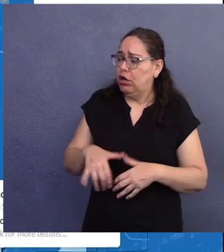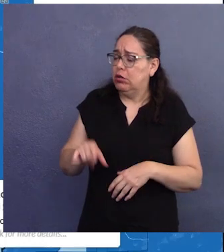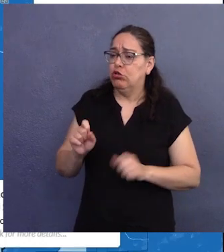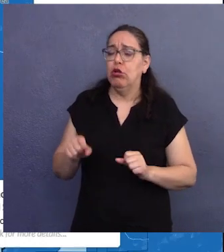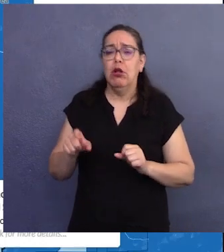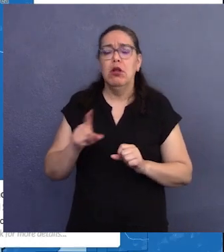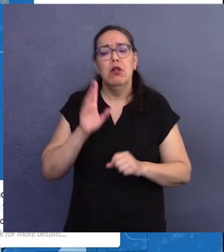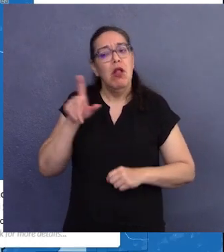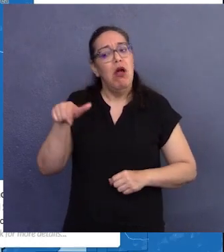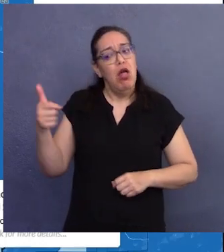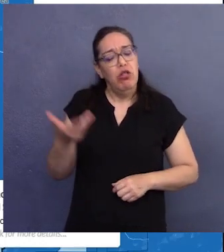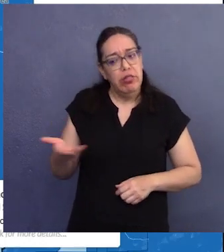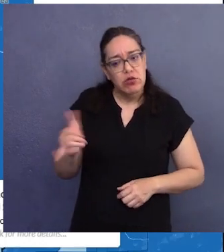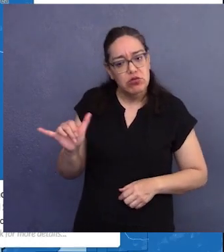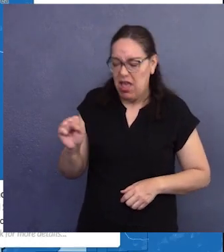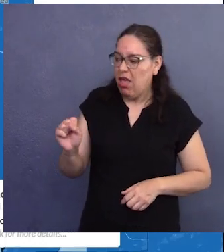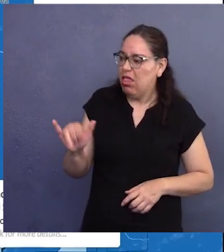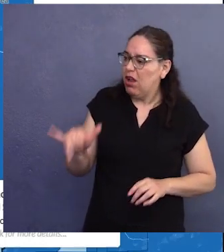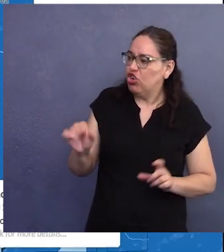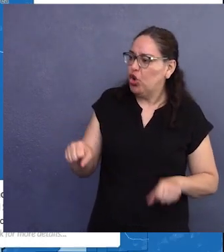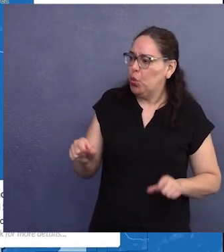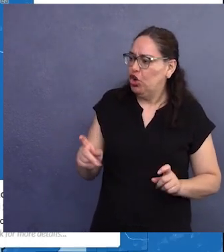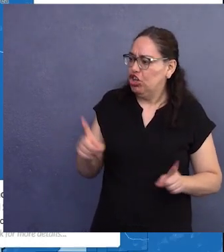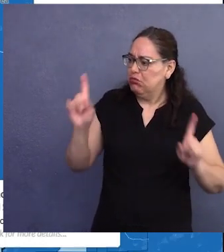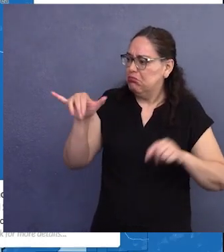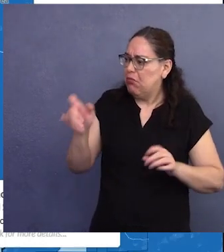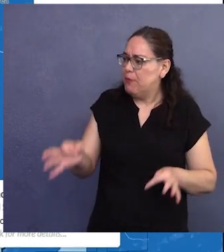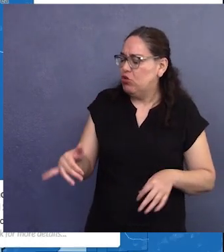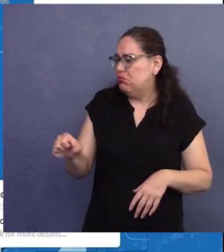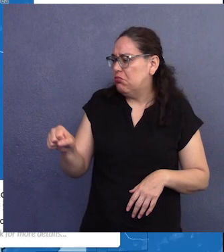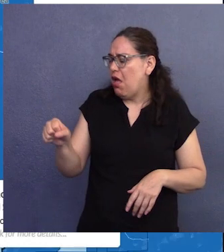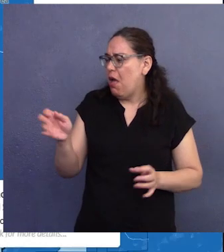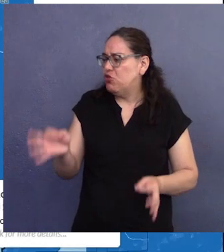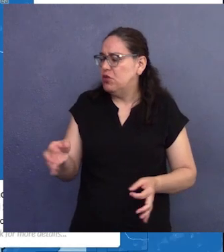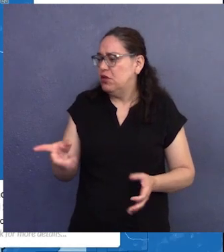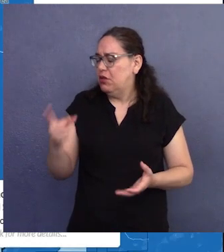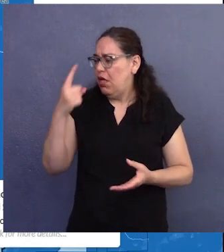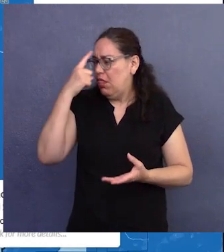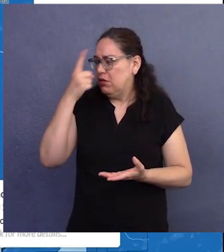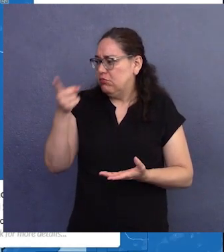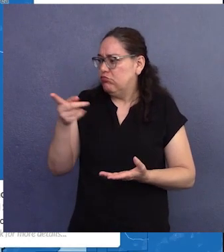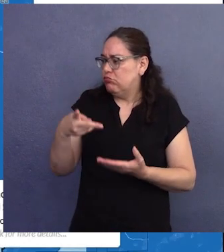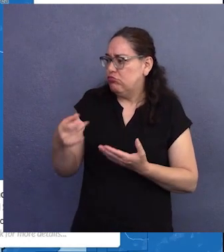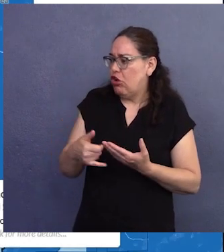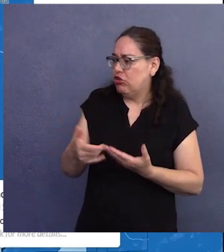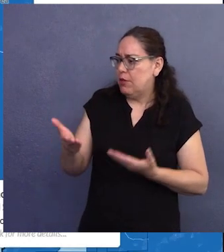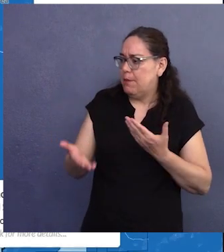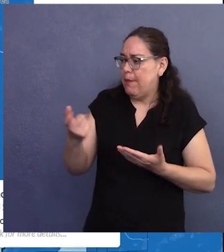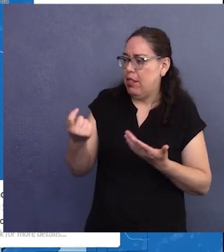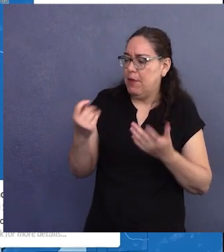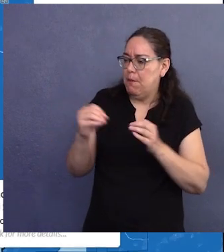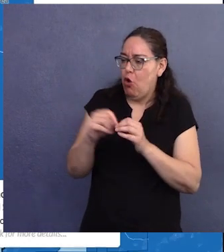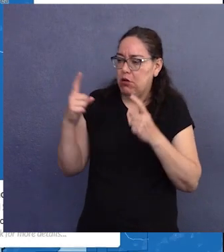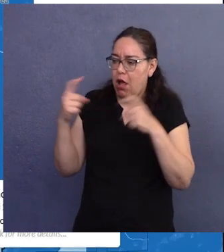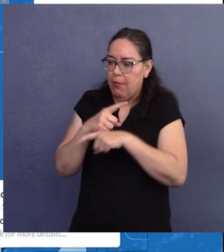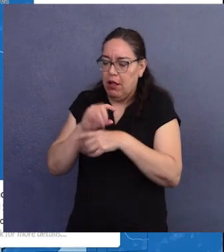thing, so yeah, that could work. Absolutely. I mean, I think your project may be a little more complicated